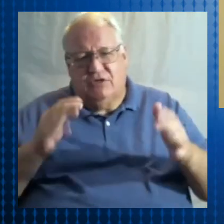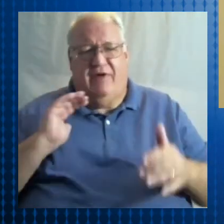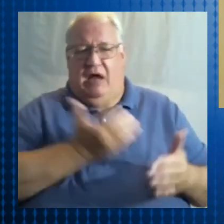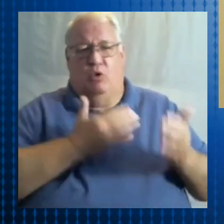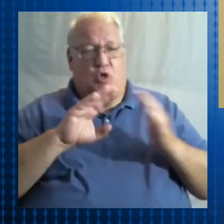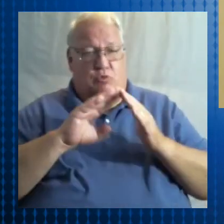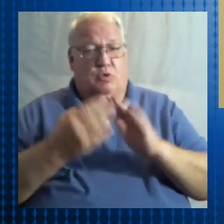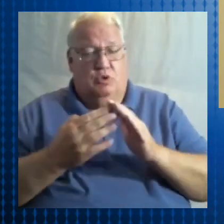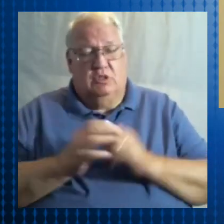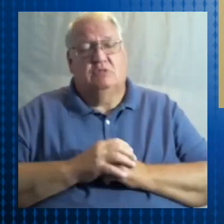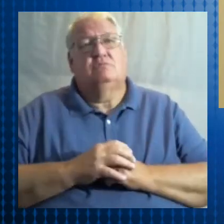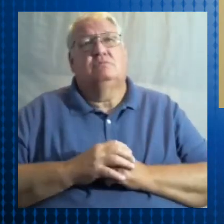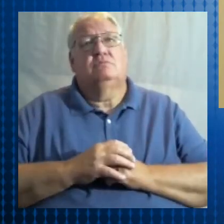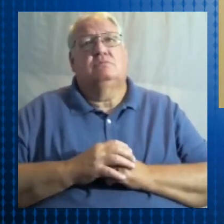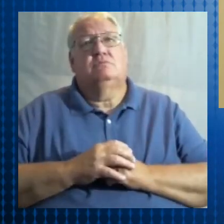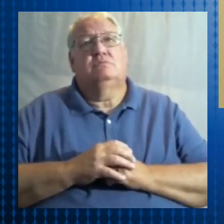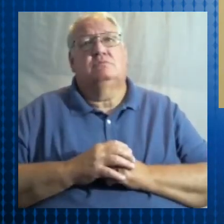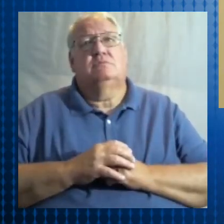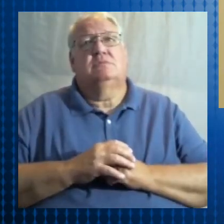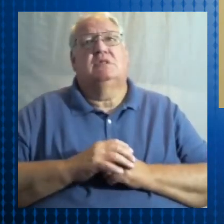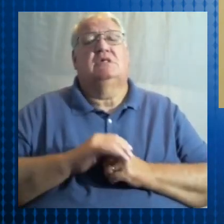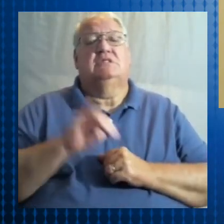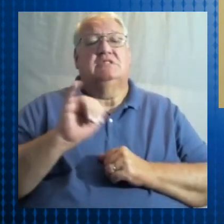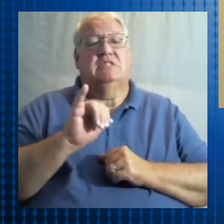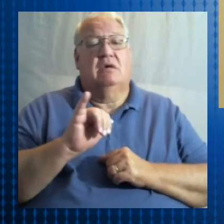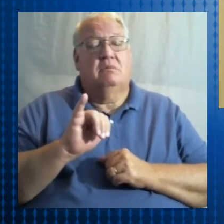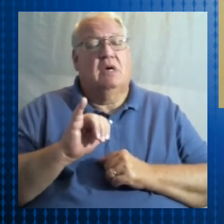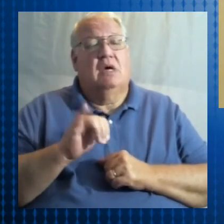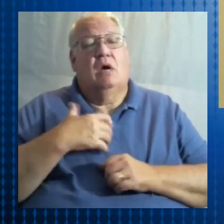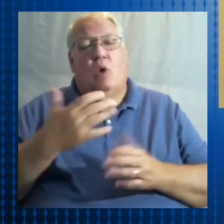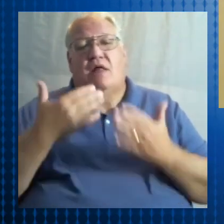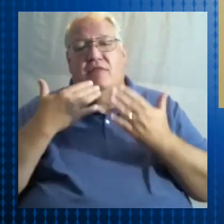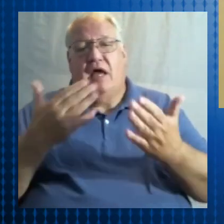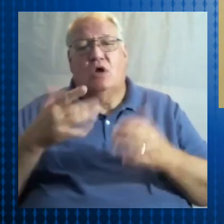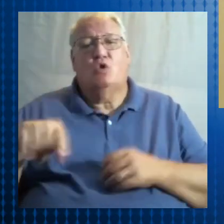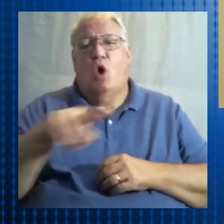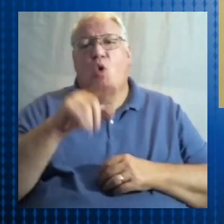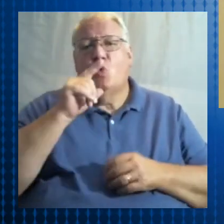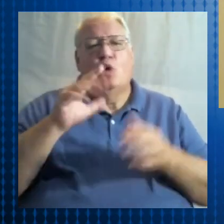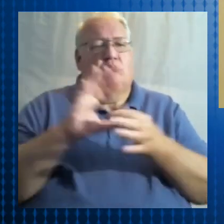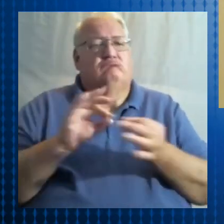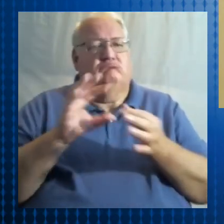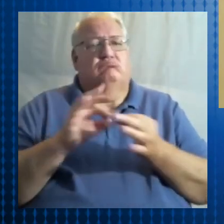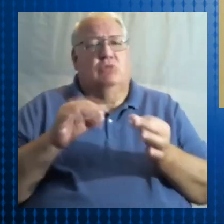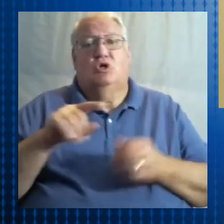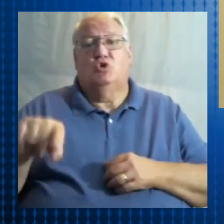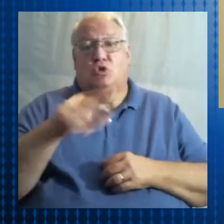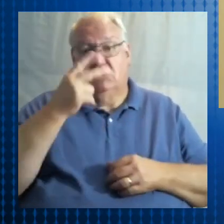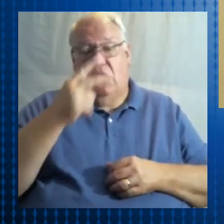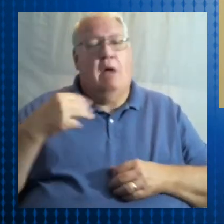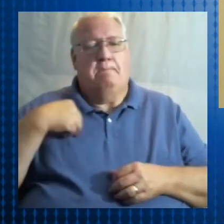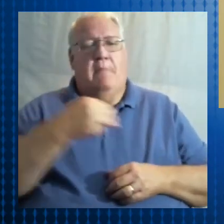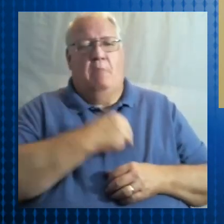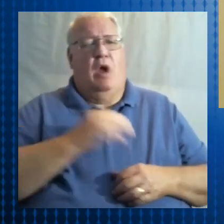community. I want to go on from there and thank the presenters. All the presenters that you saw tonight are members of